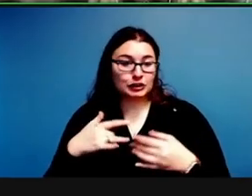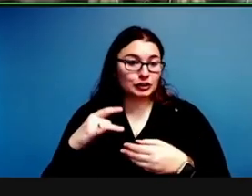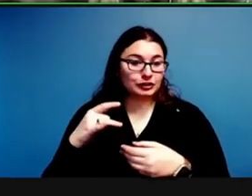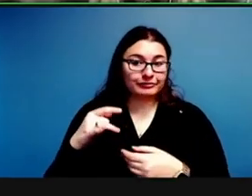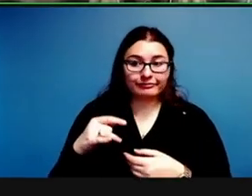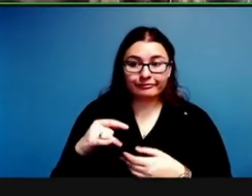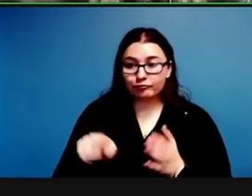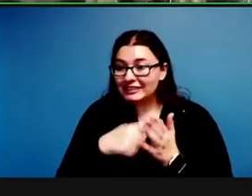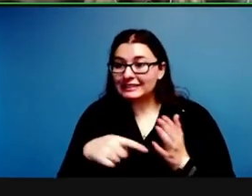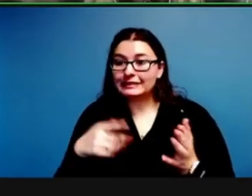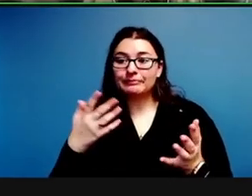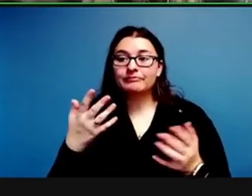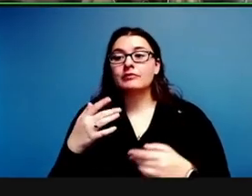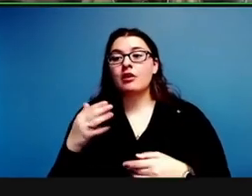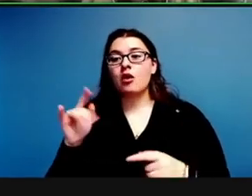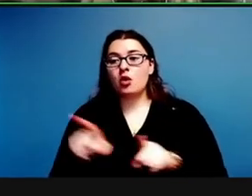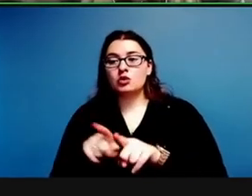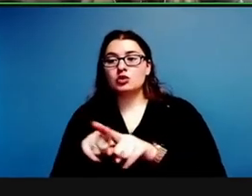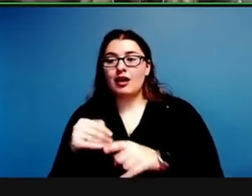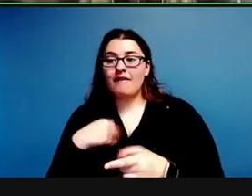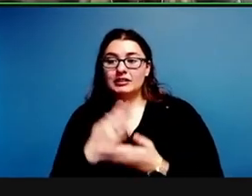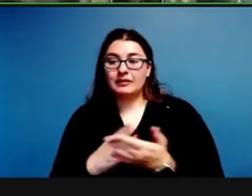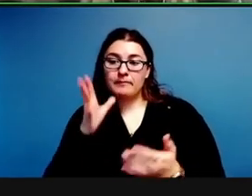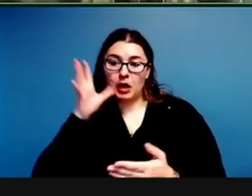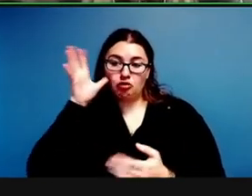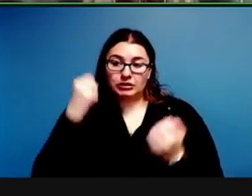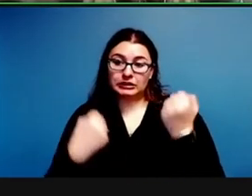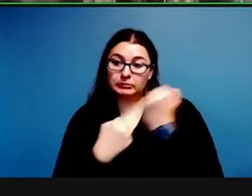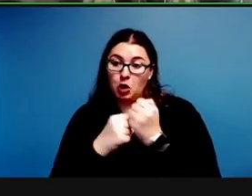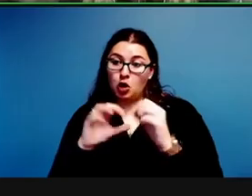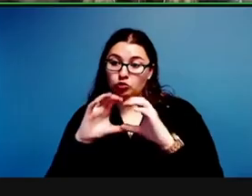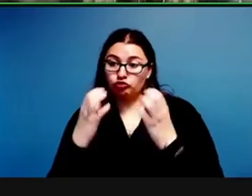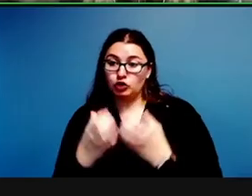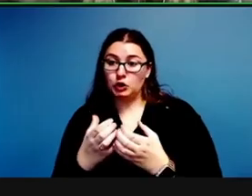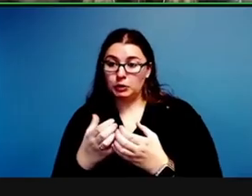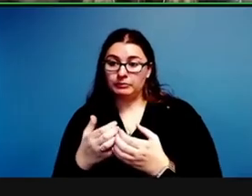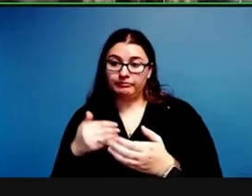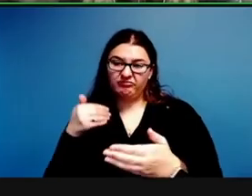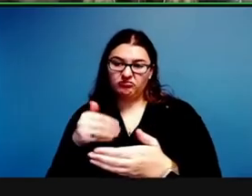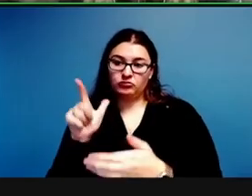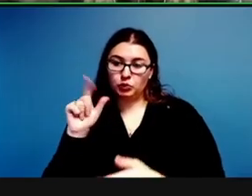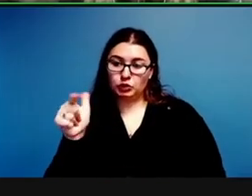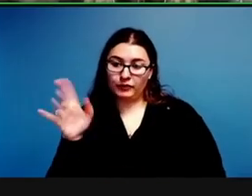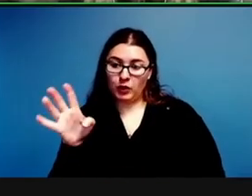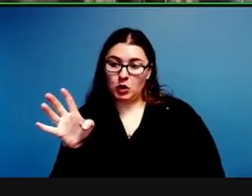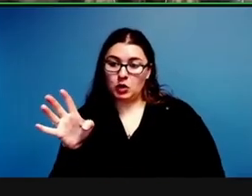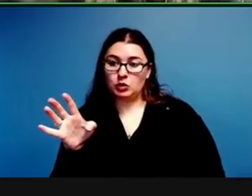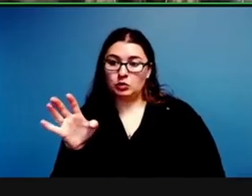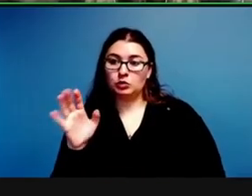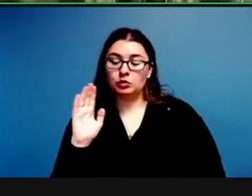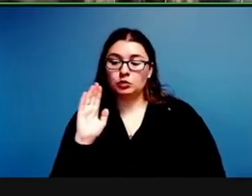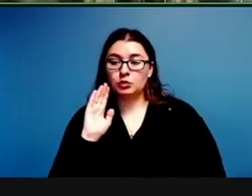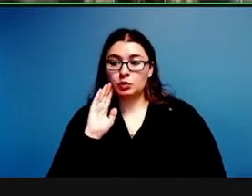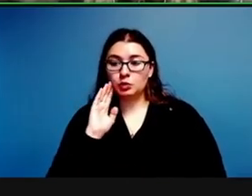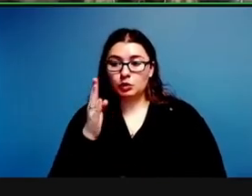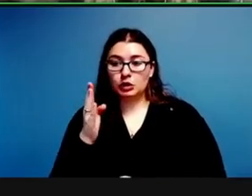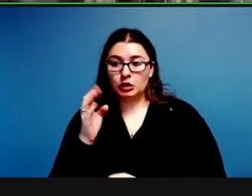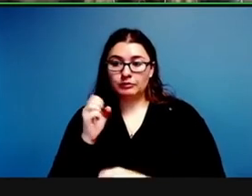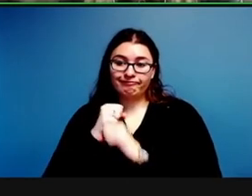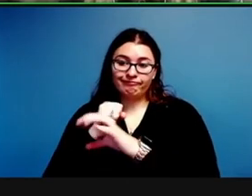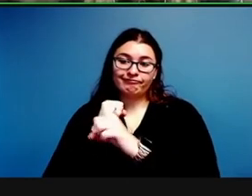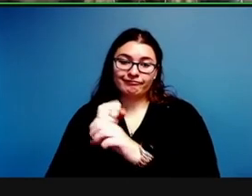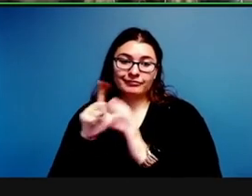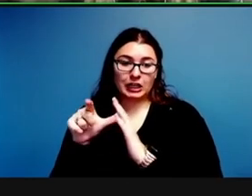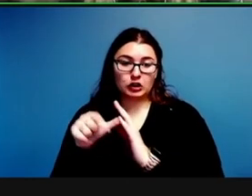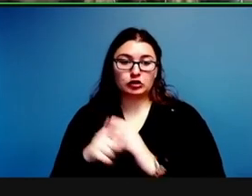criticisms. We also have some parent support groups coming up in 2024 that we will be advertising